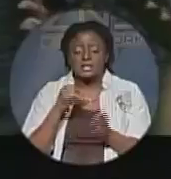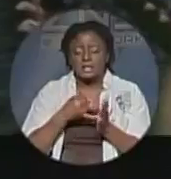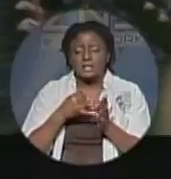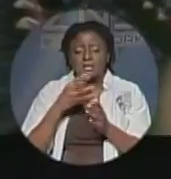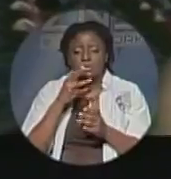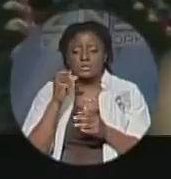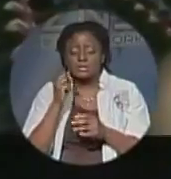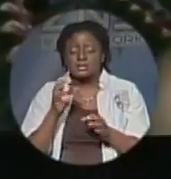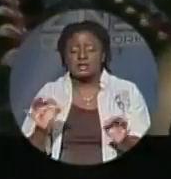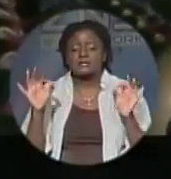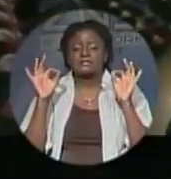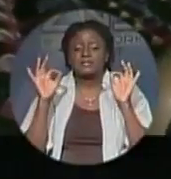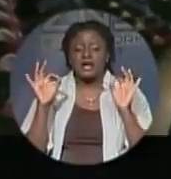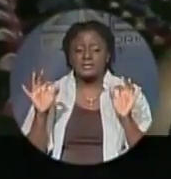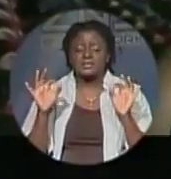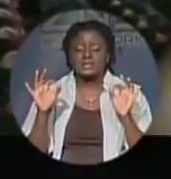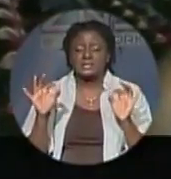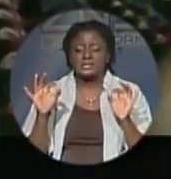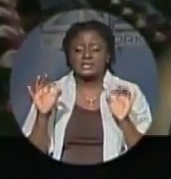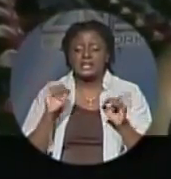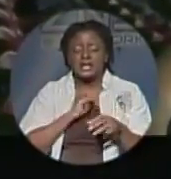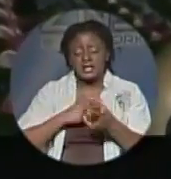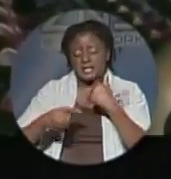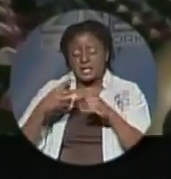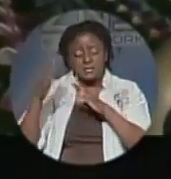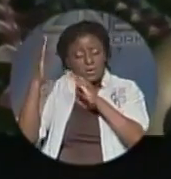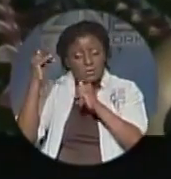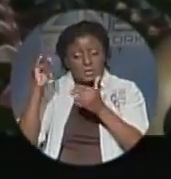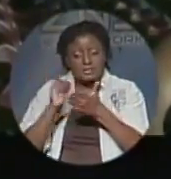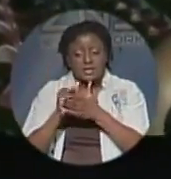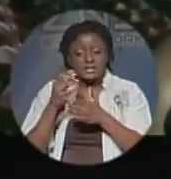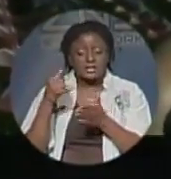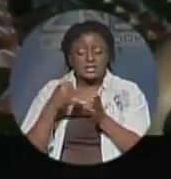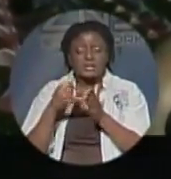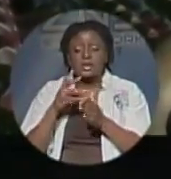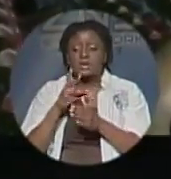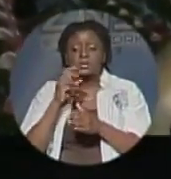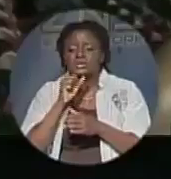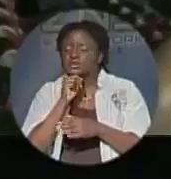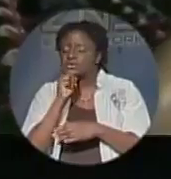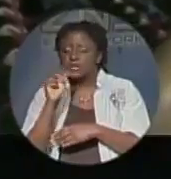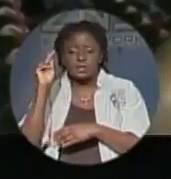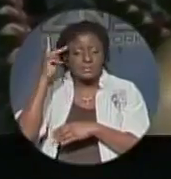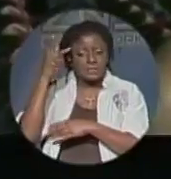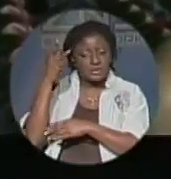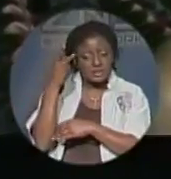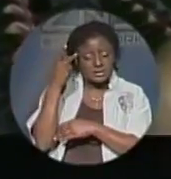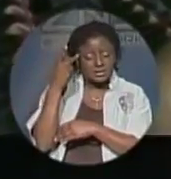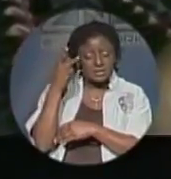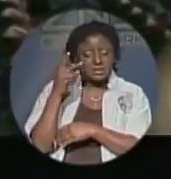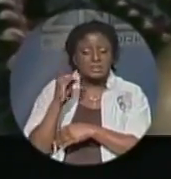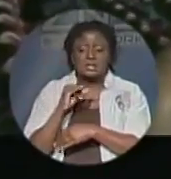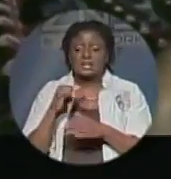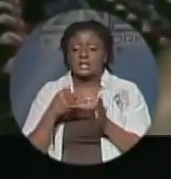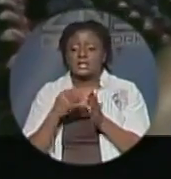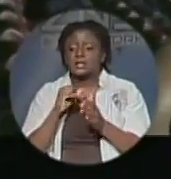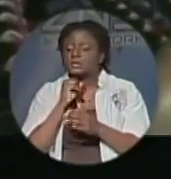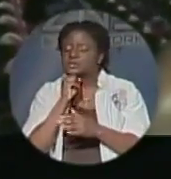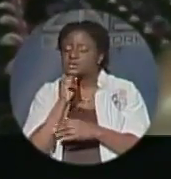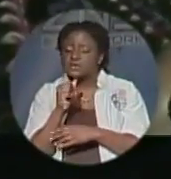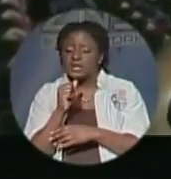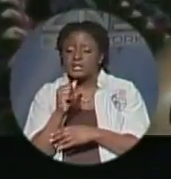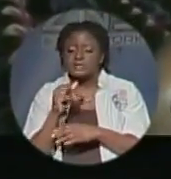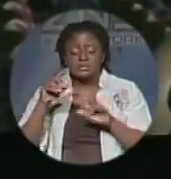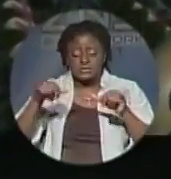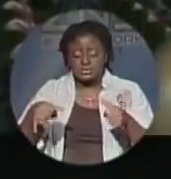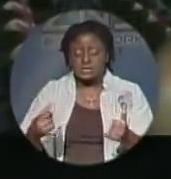came hoping that it wasn't going to be a political event, and it wasn't. It was just a celebration of being a Bahamian, and I